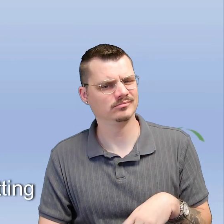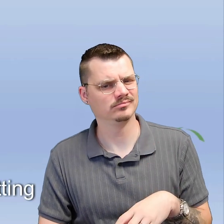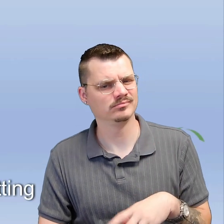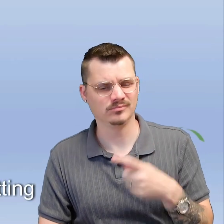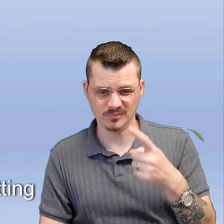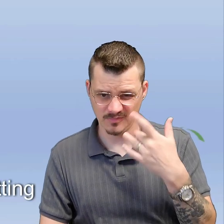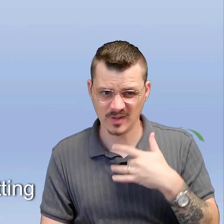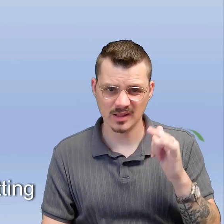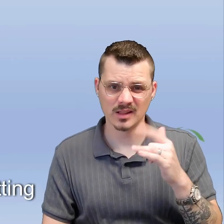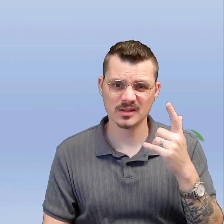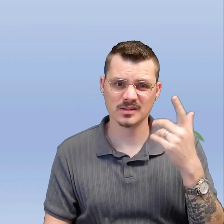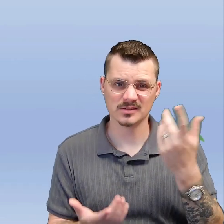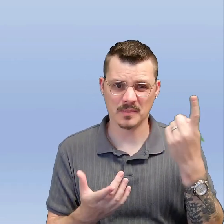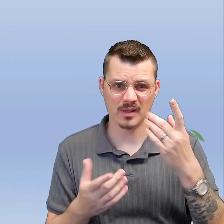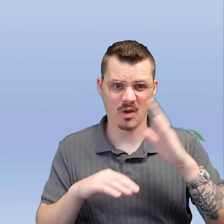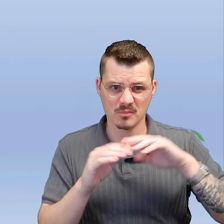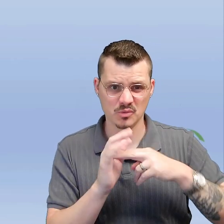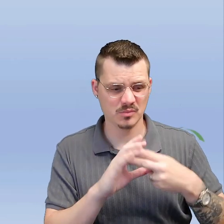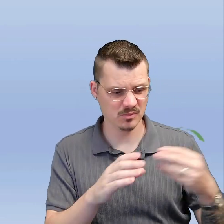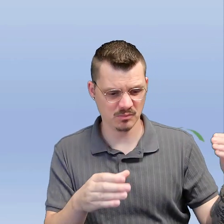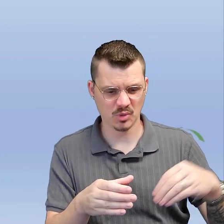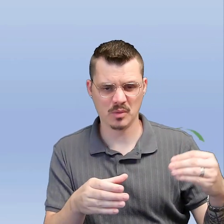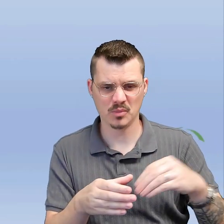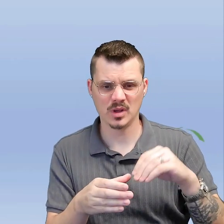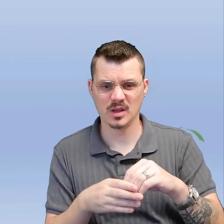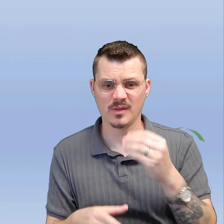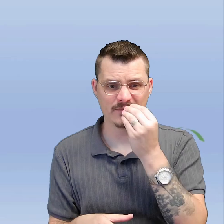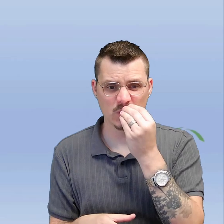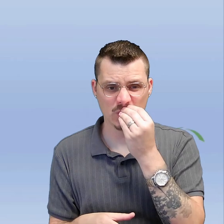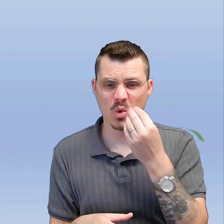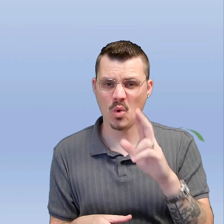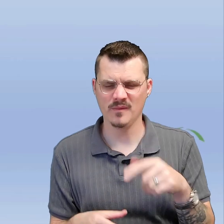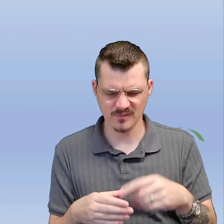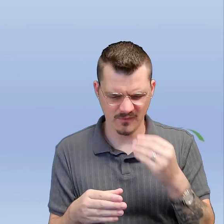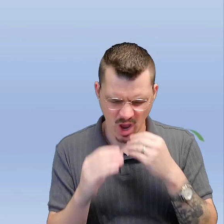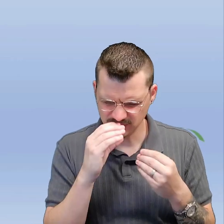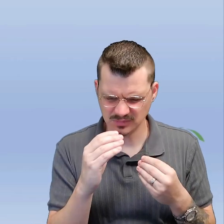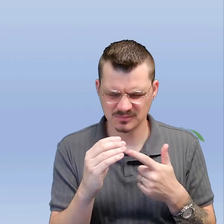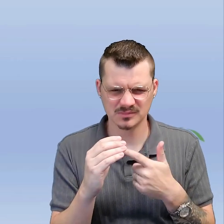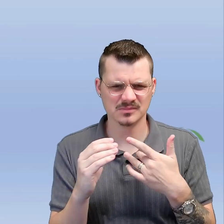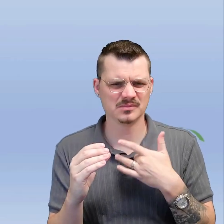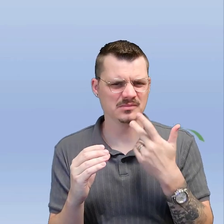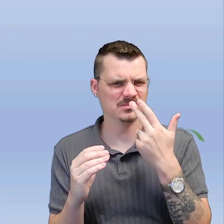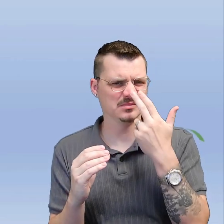Does it ever look like something's getting put in your food? Or does your food taste funny to you?